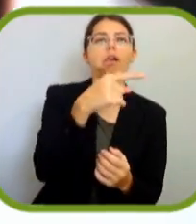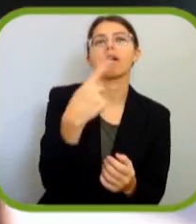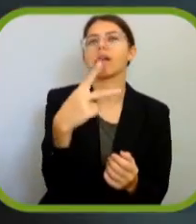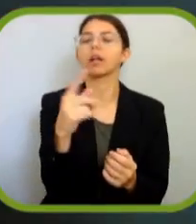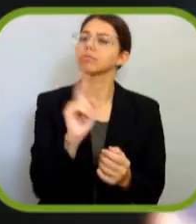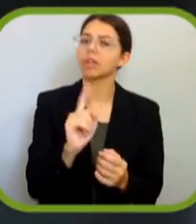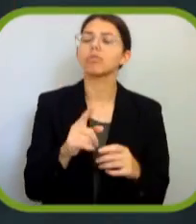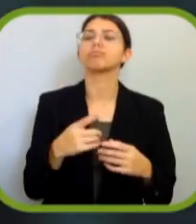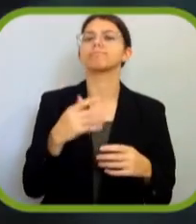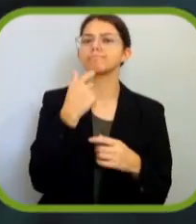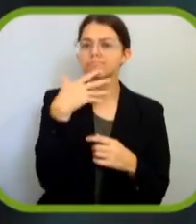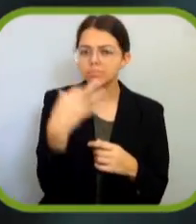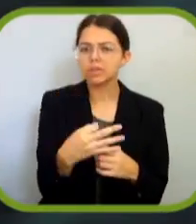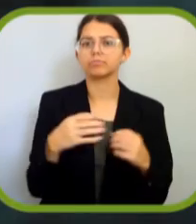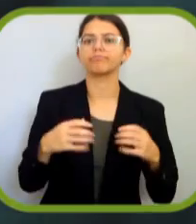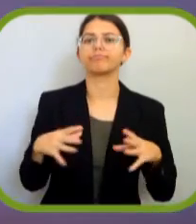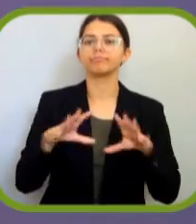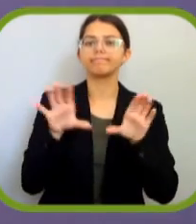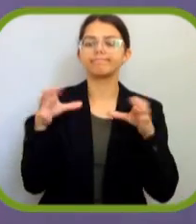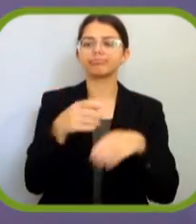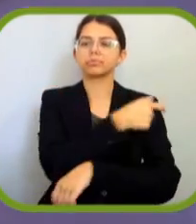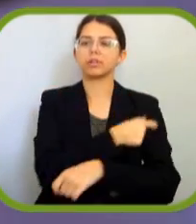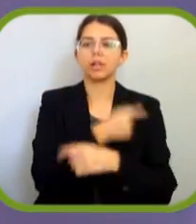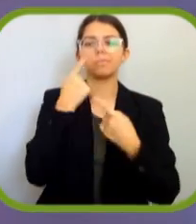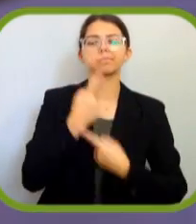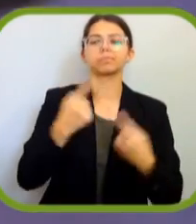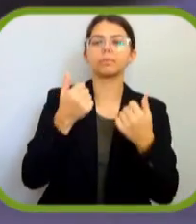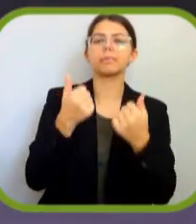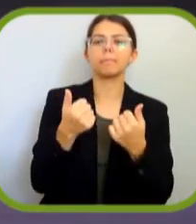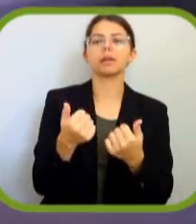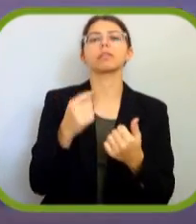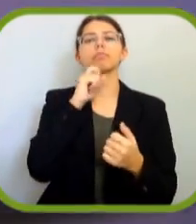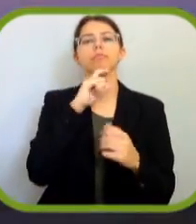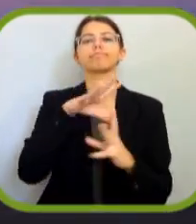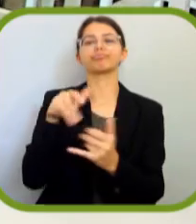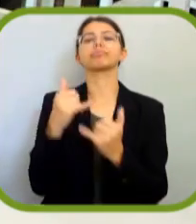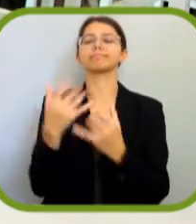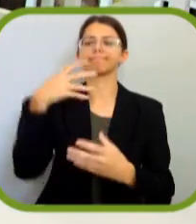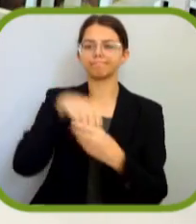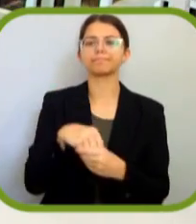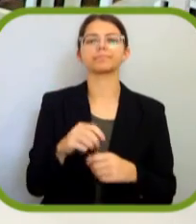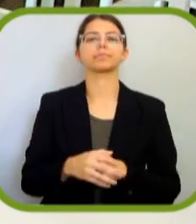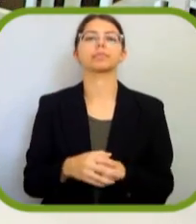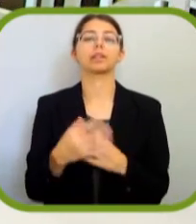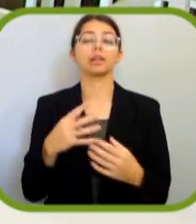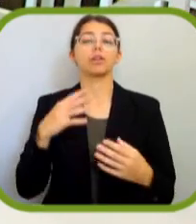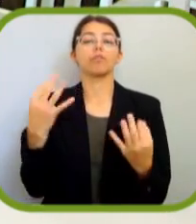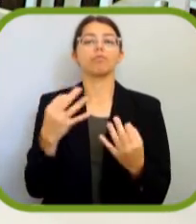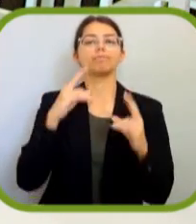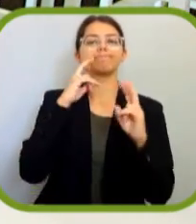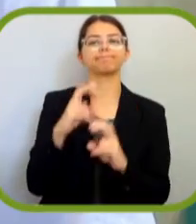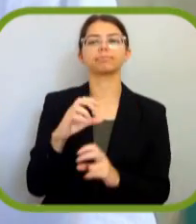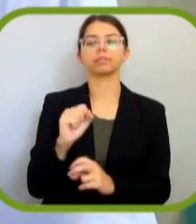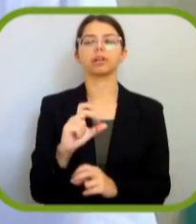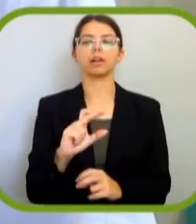other communities that are not just one or two can be well represented and can find their space within the metaverse. According to a study from